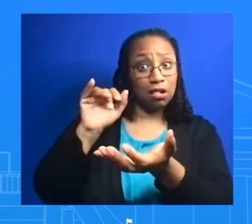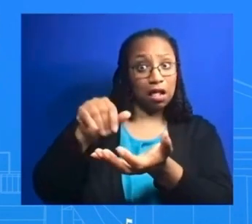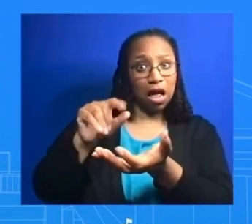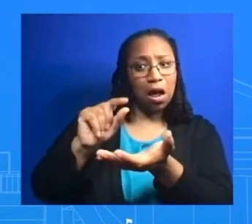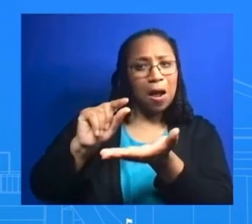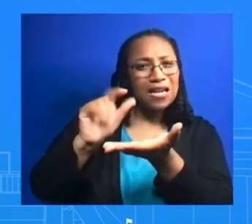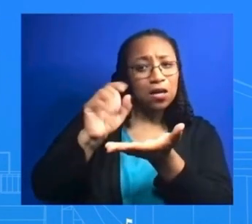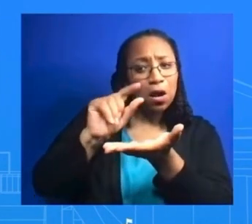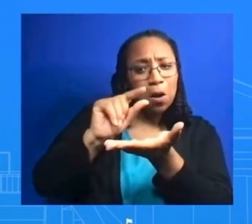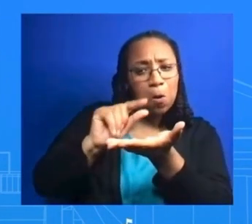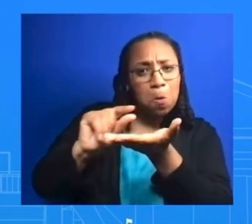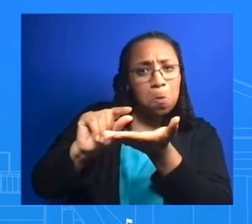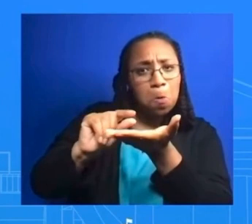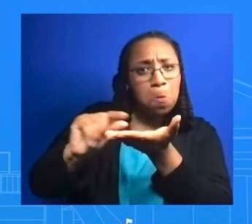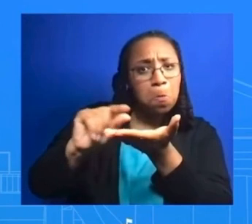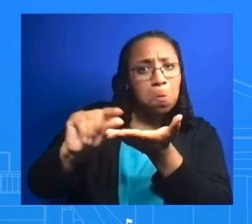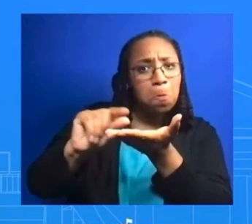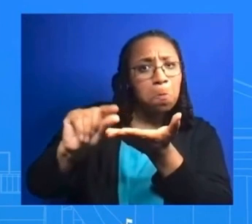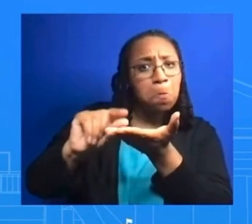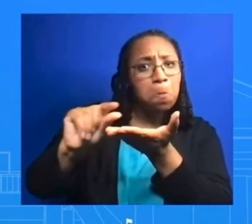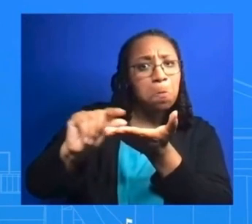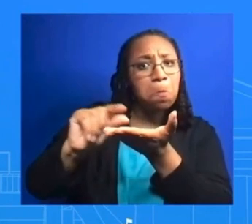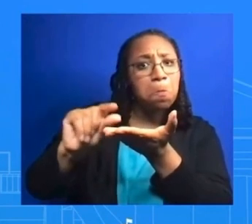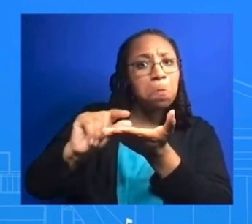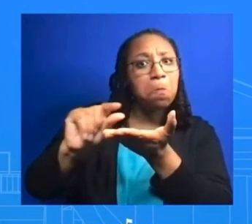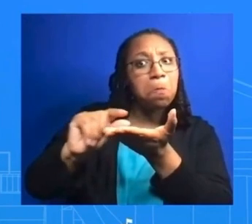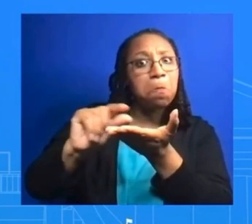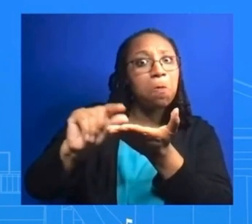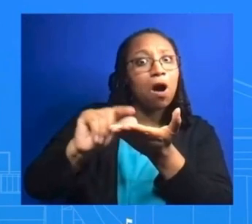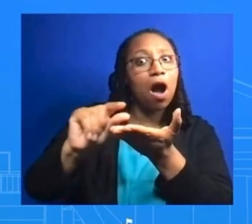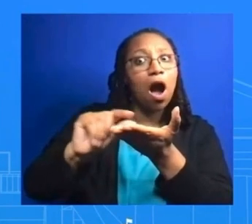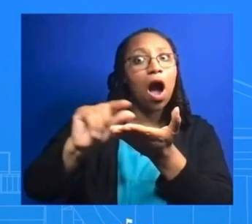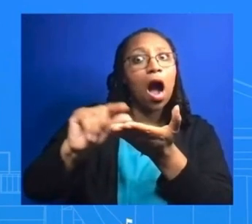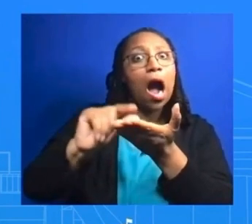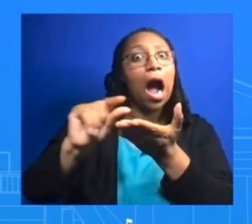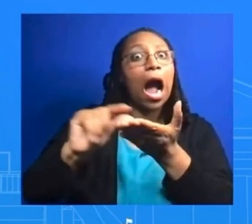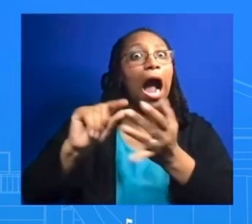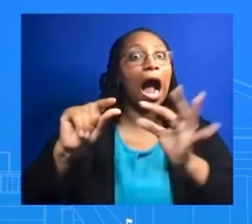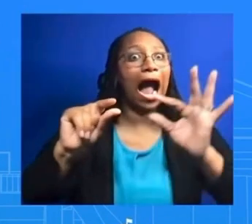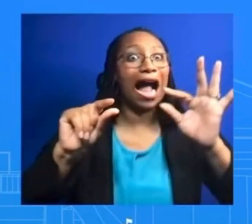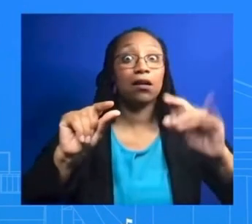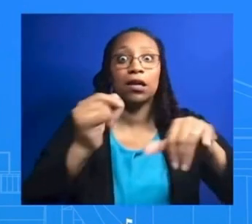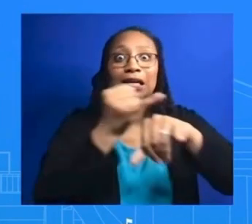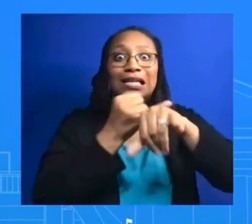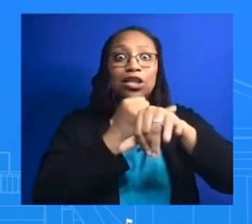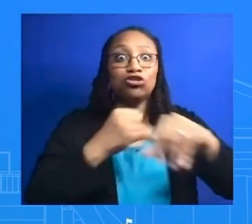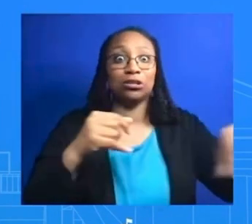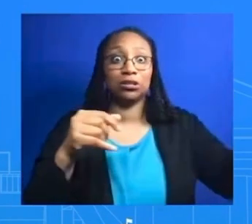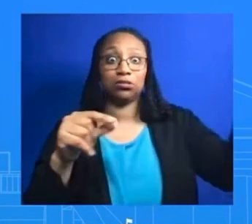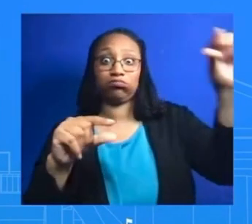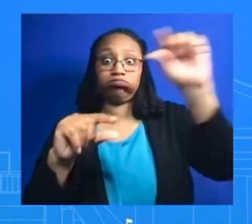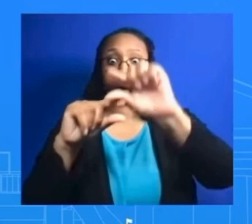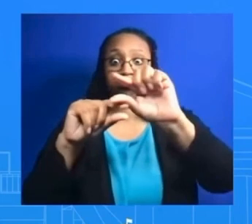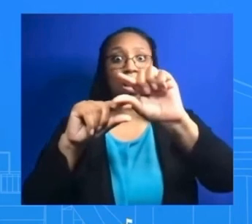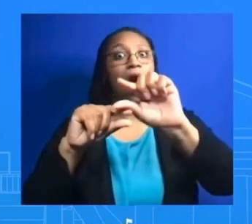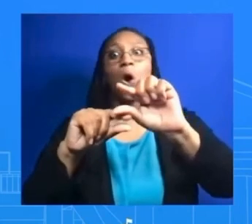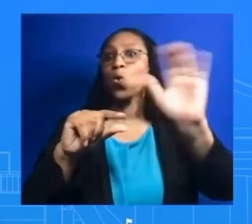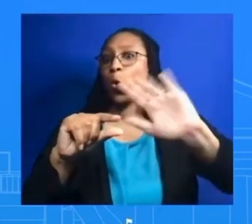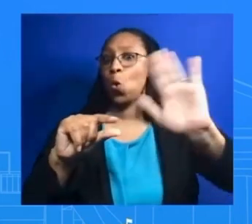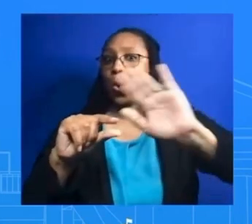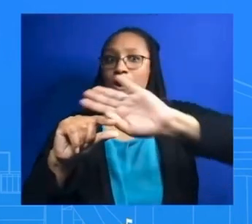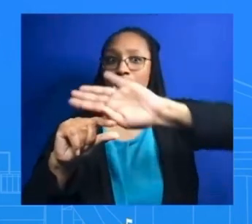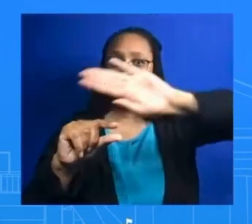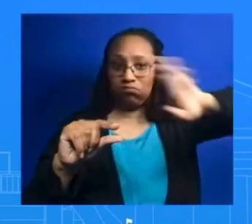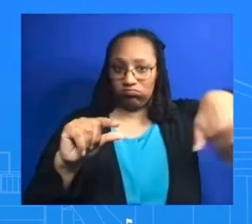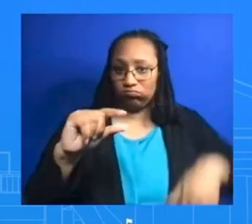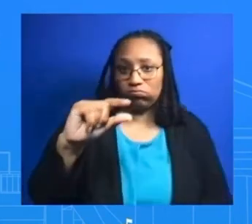time. One of the reforms we're putting in place is making sure that that balance doesn't grow over time, even as you are making potentially a $0 payment each month.